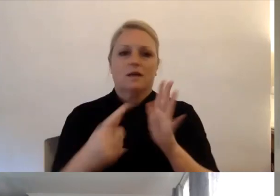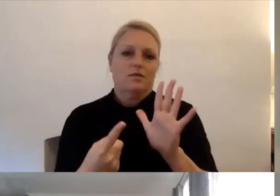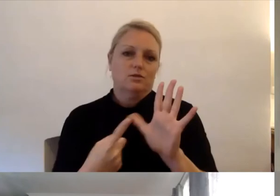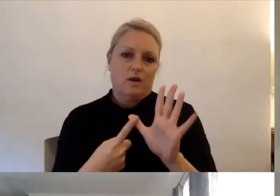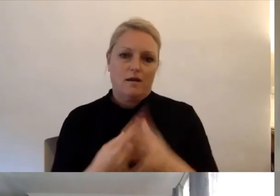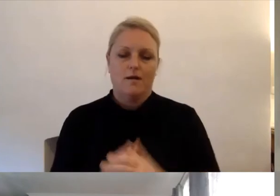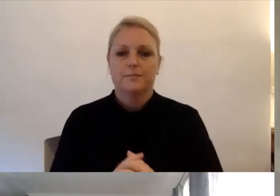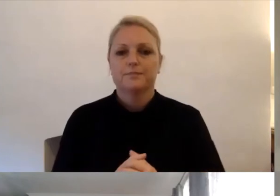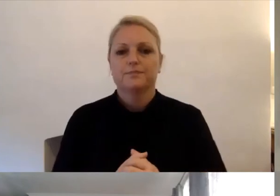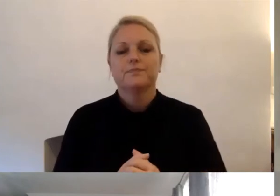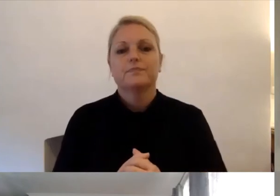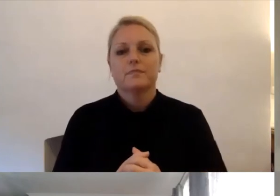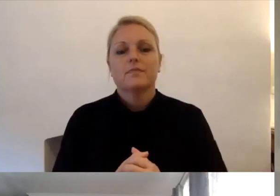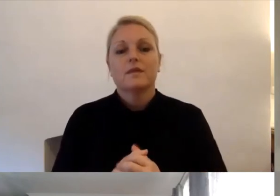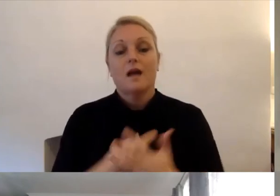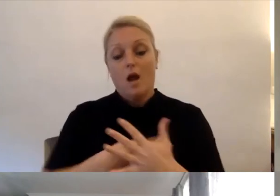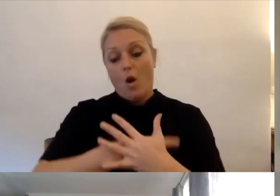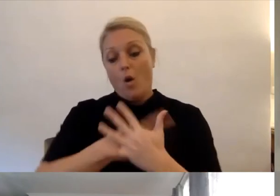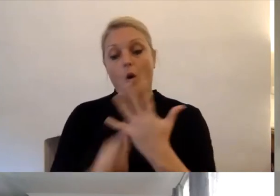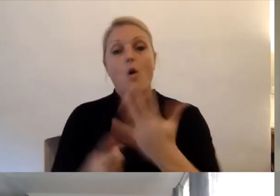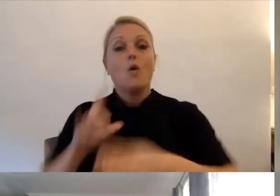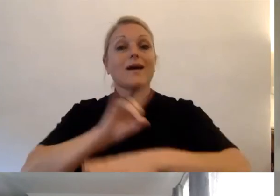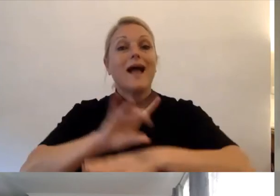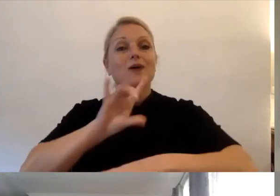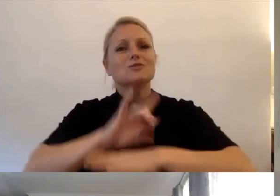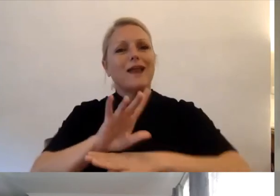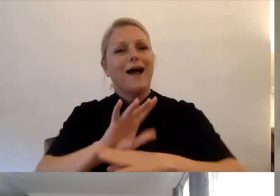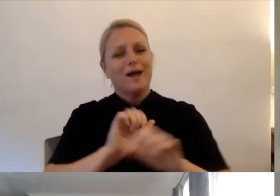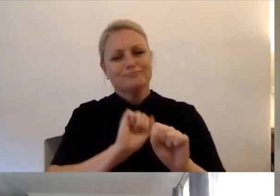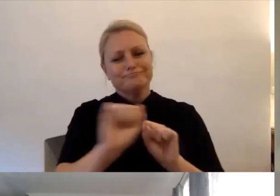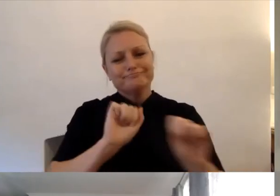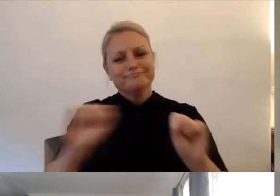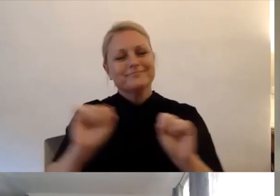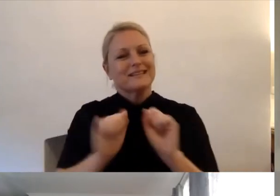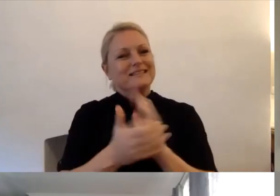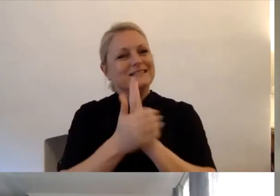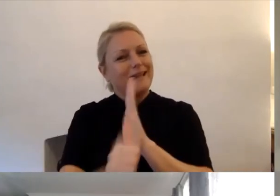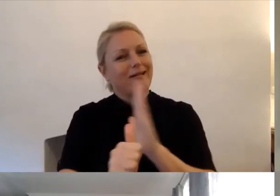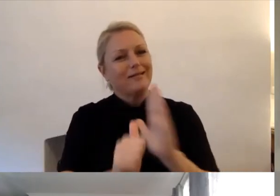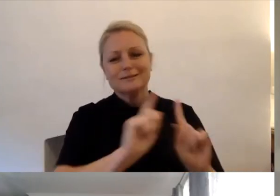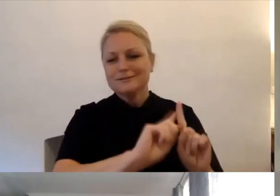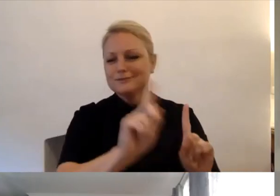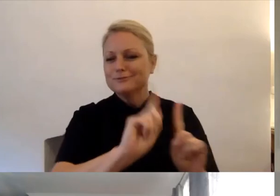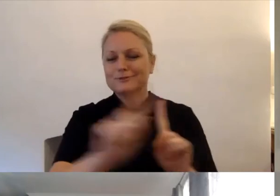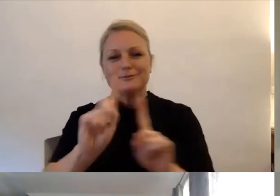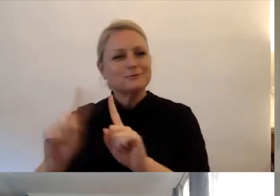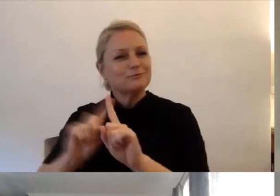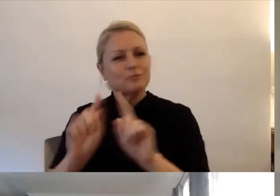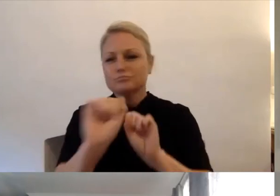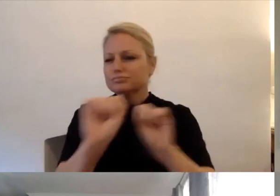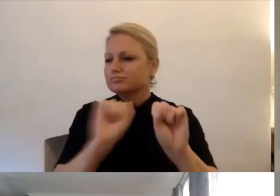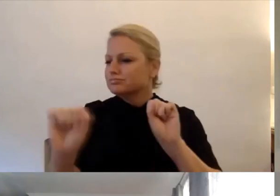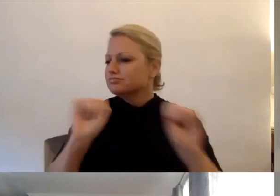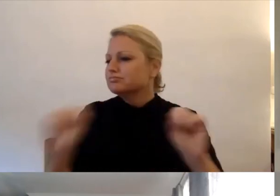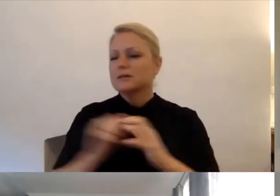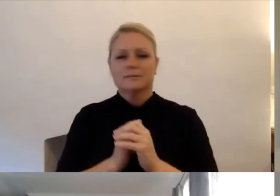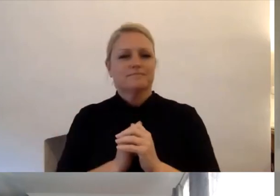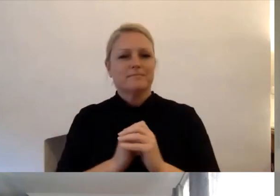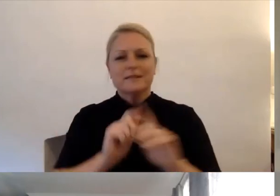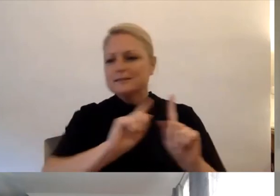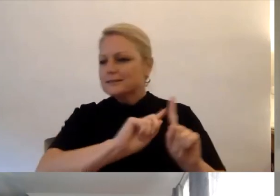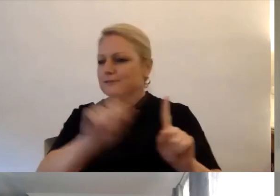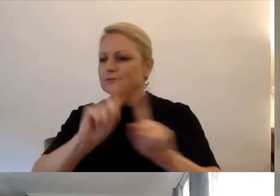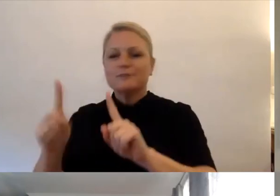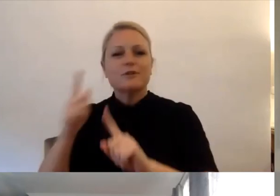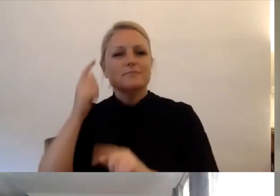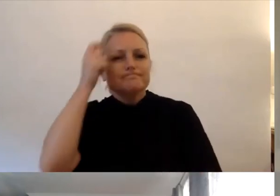All of our counsellors have different skill sets and they all use different therapeutic counselling approaches